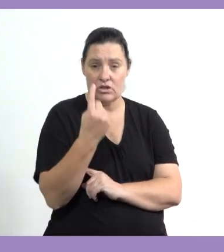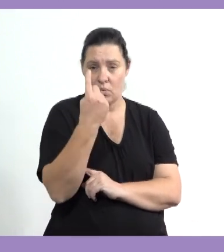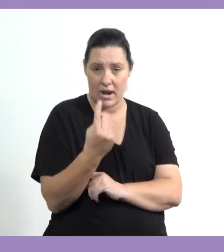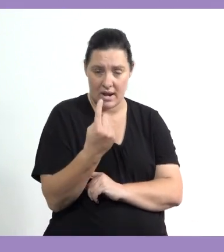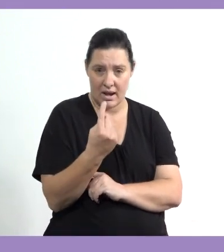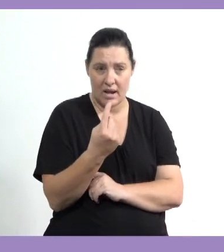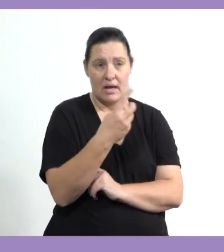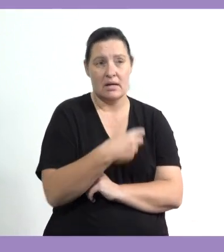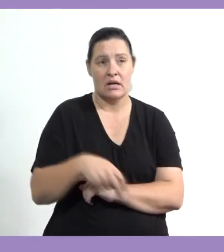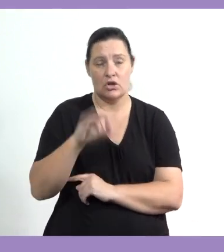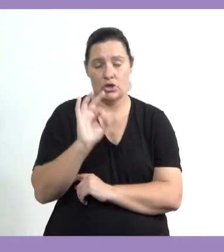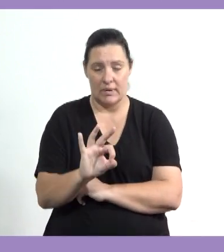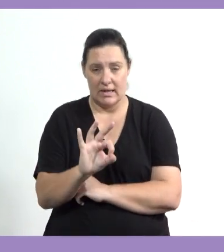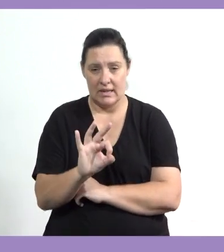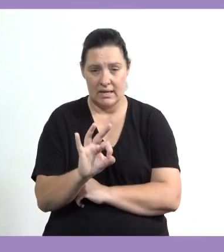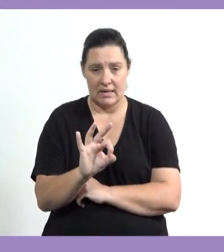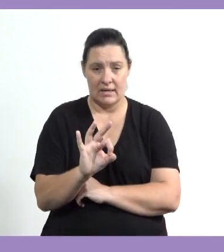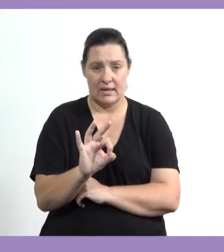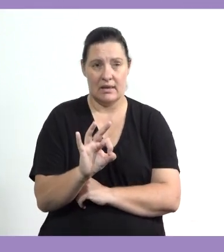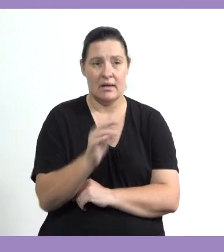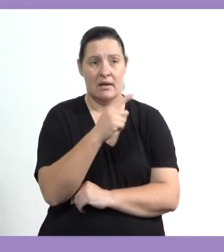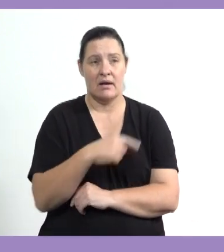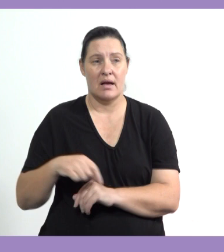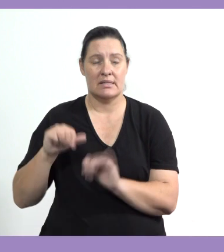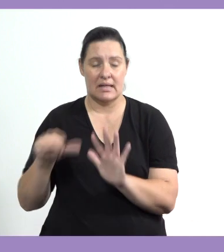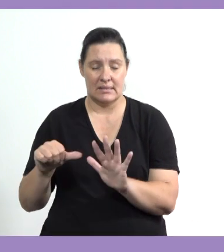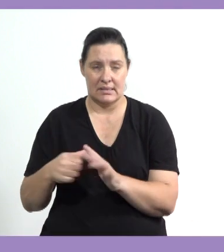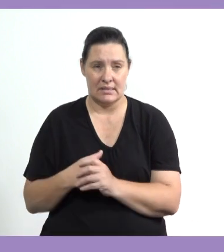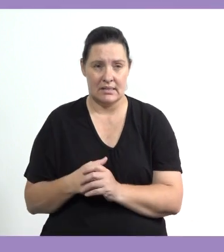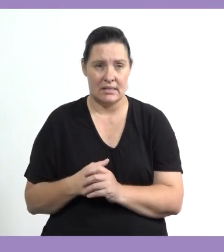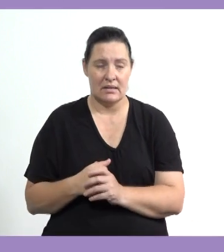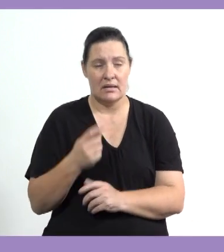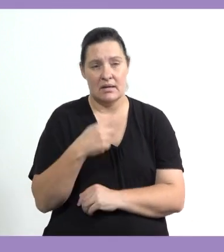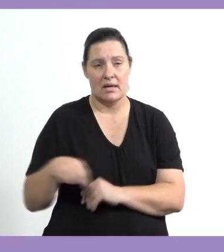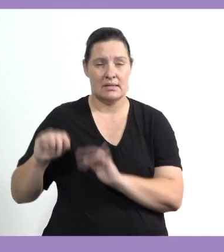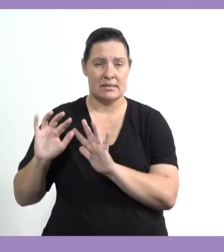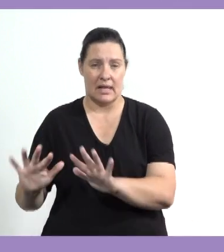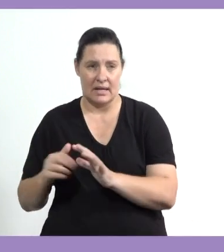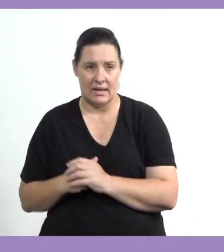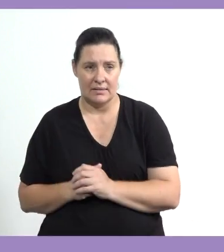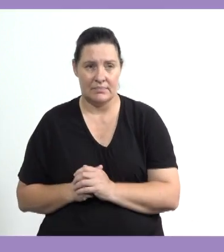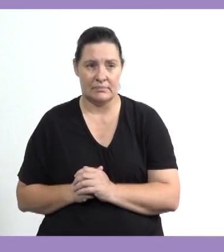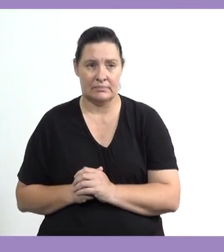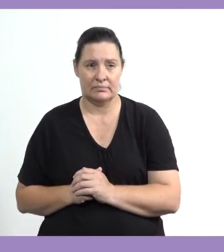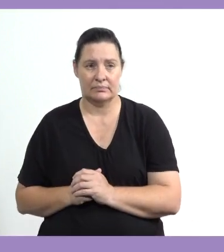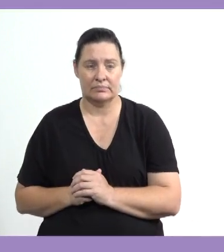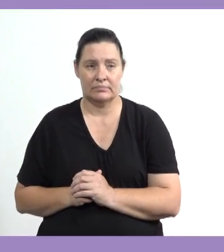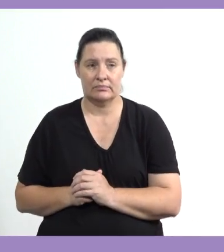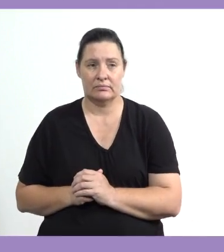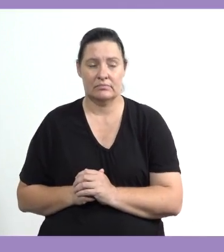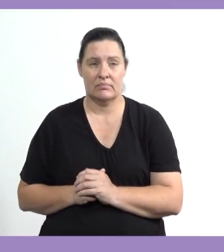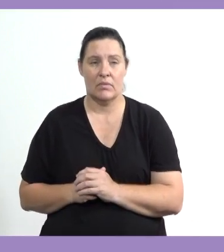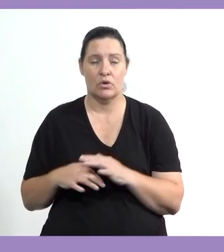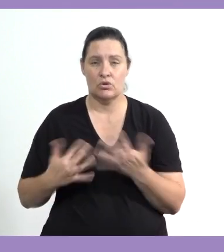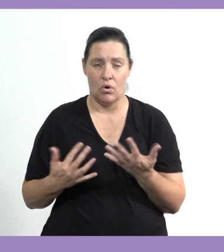is 1, the second one is 3, the third one is 6, and the fourth one is 10